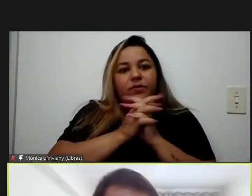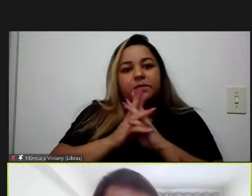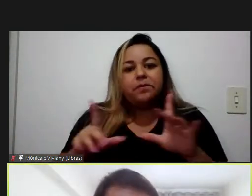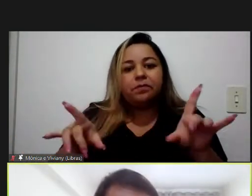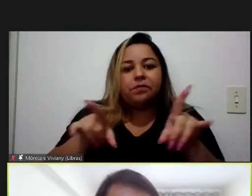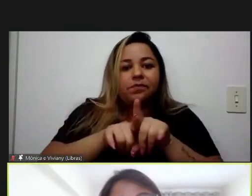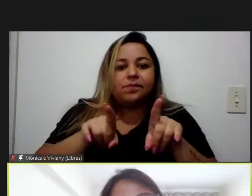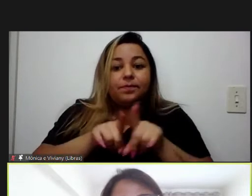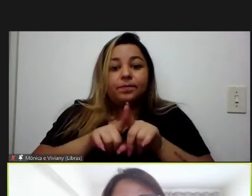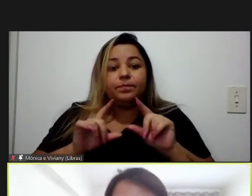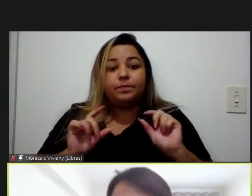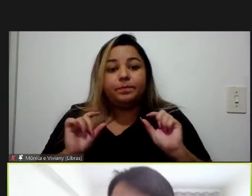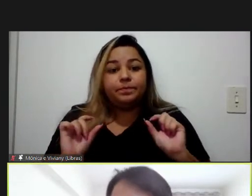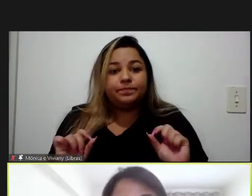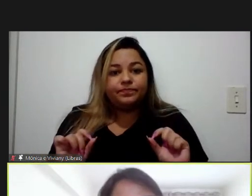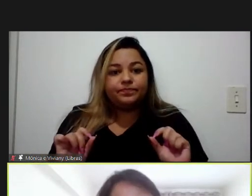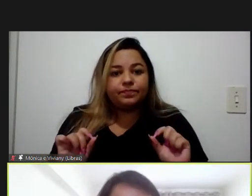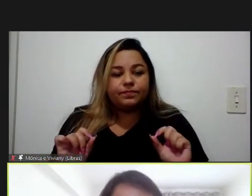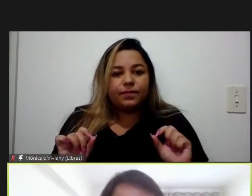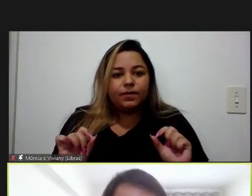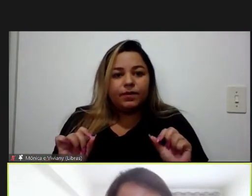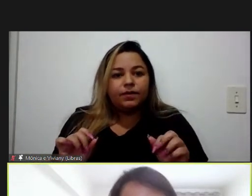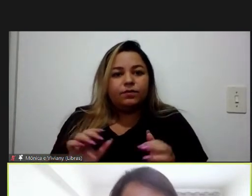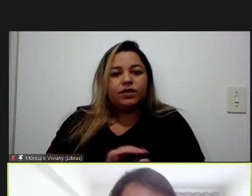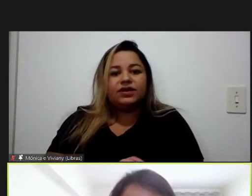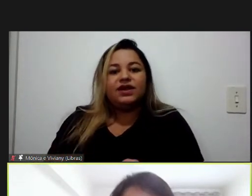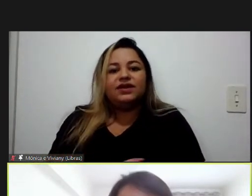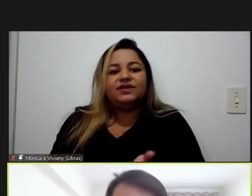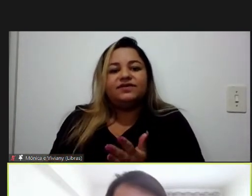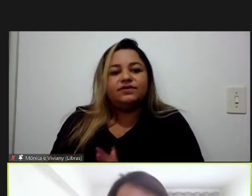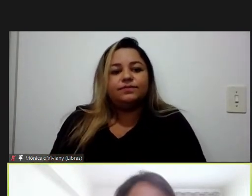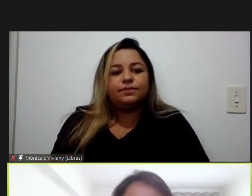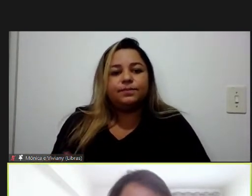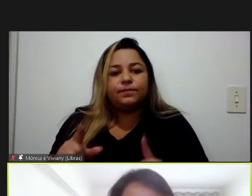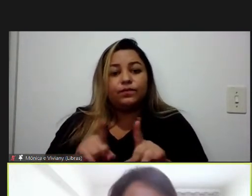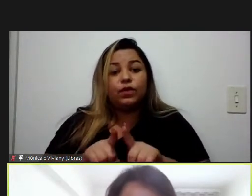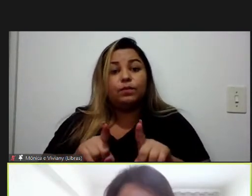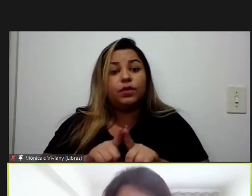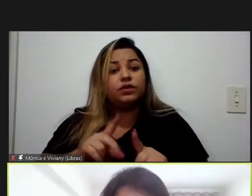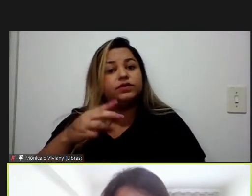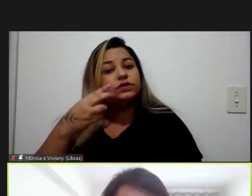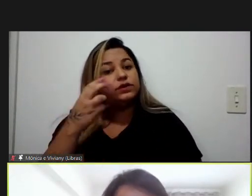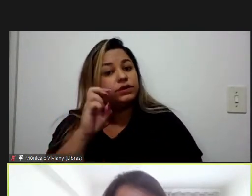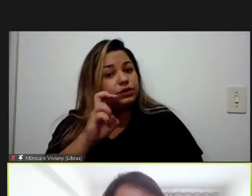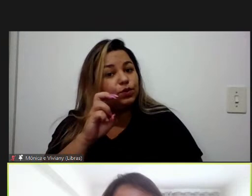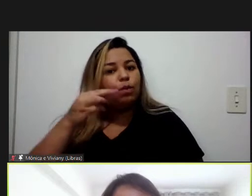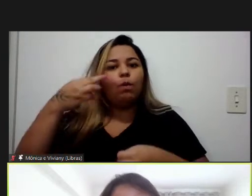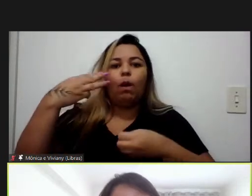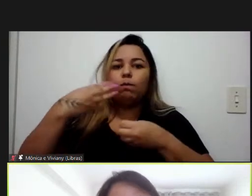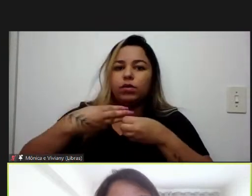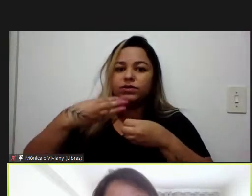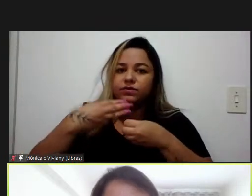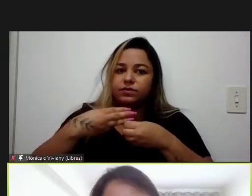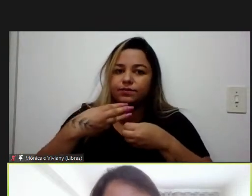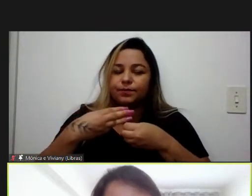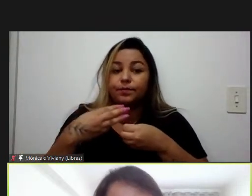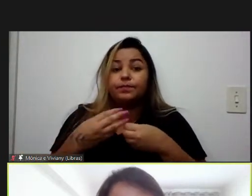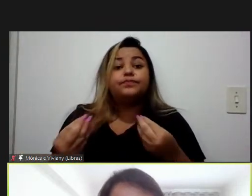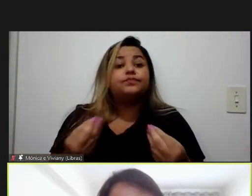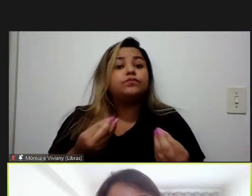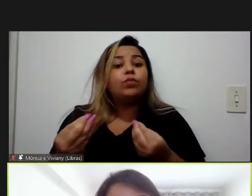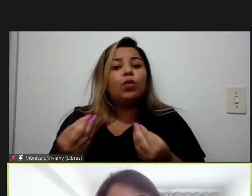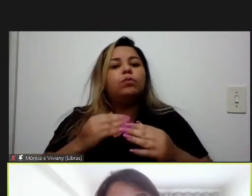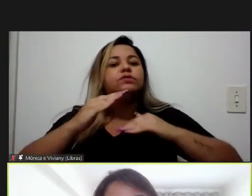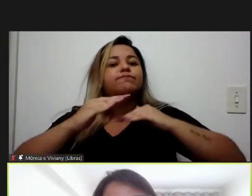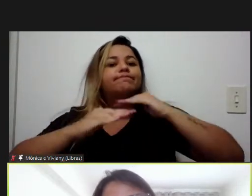thing that we also need to do, and how to finance a dietitian that meets 5 municipalities.